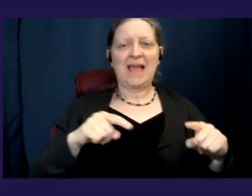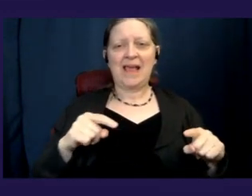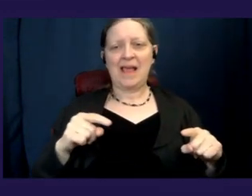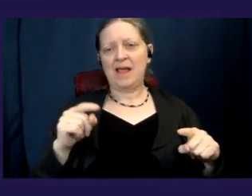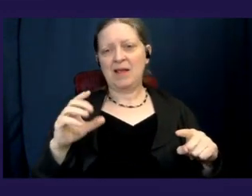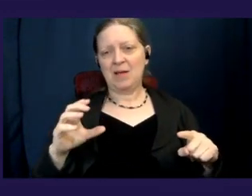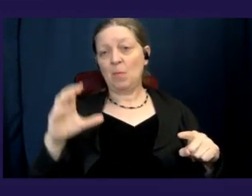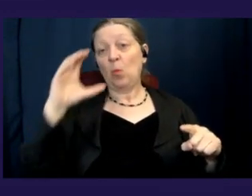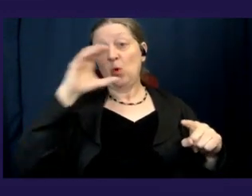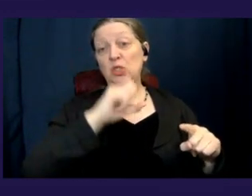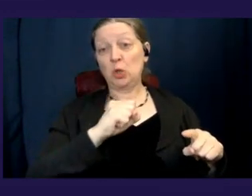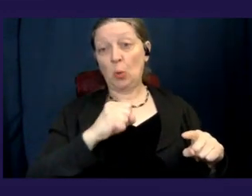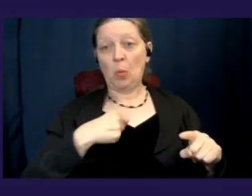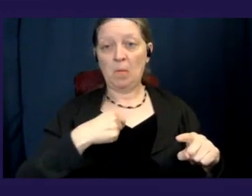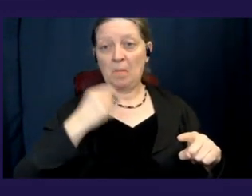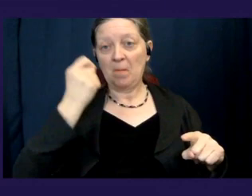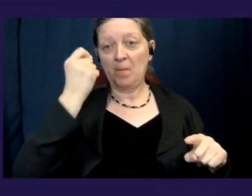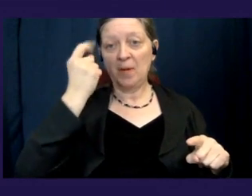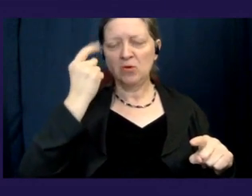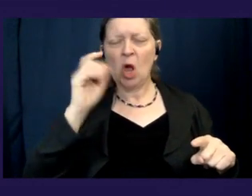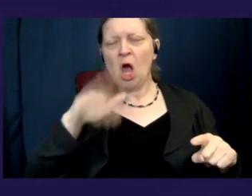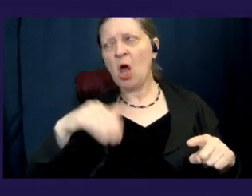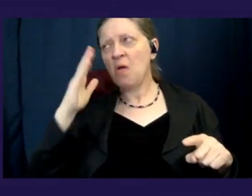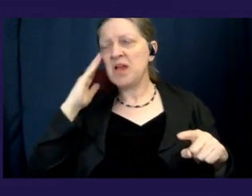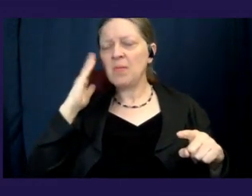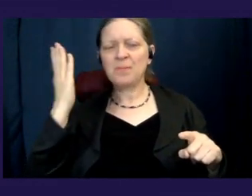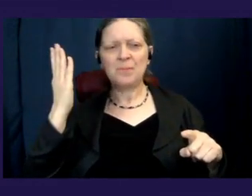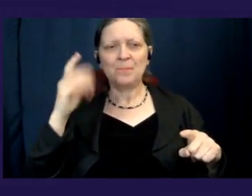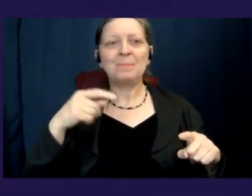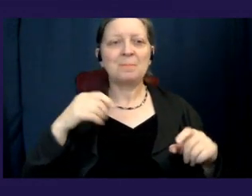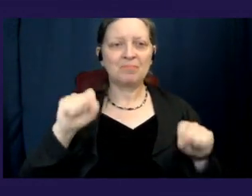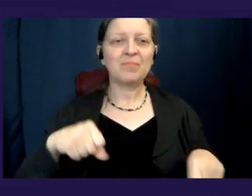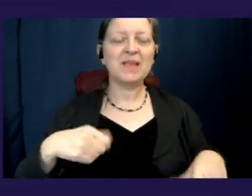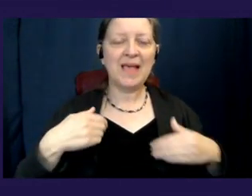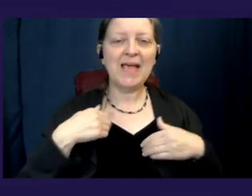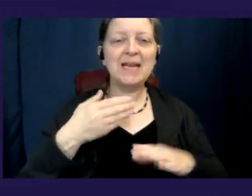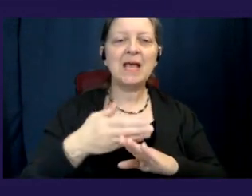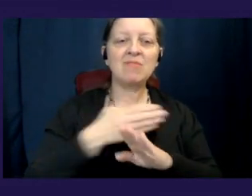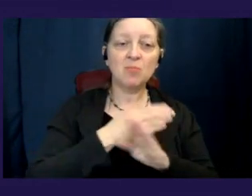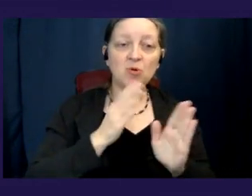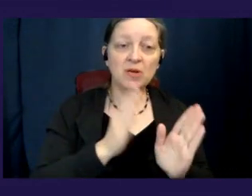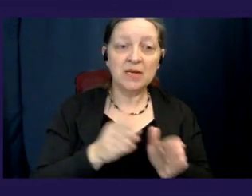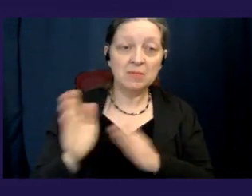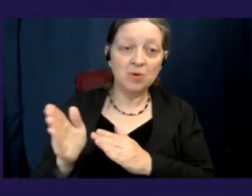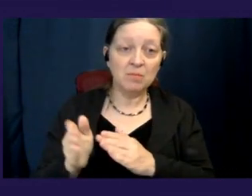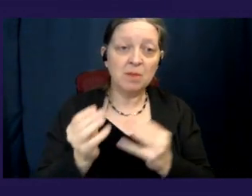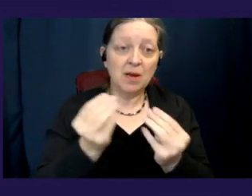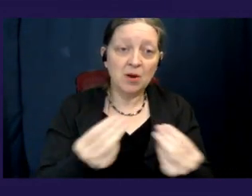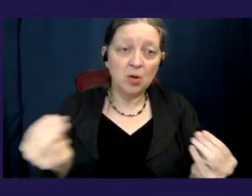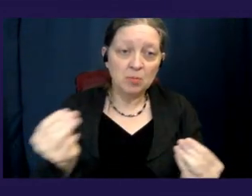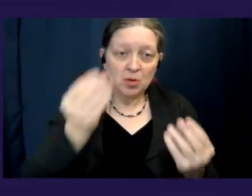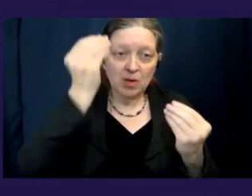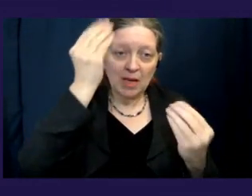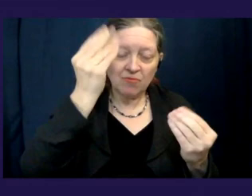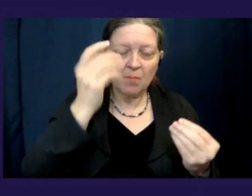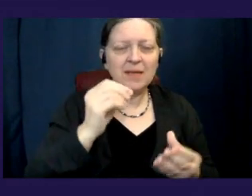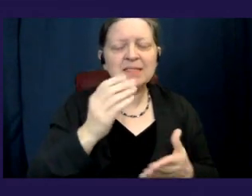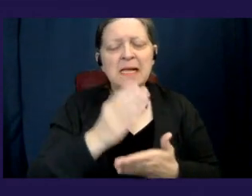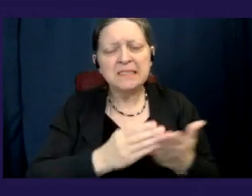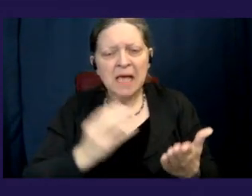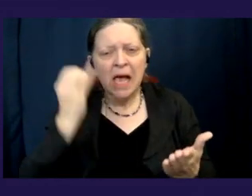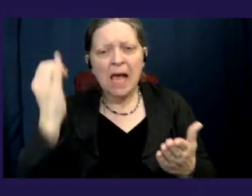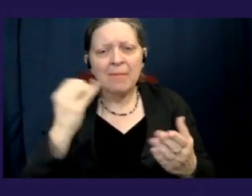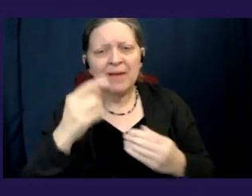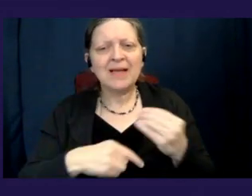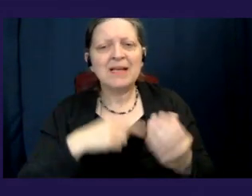So yes, I can have pre-prepared materials, and yes, I can have some sense of what I need to do, how I need to